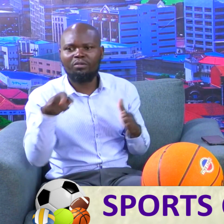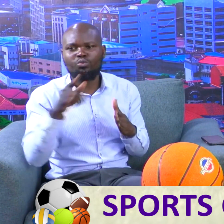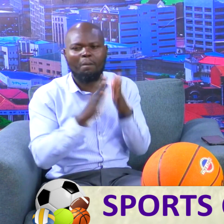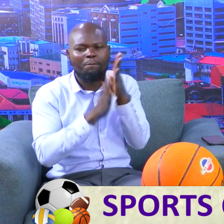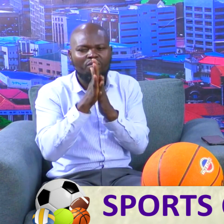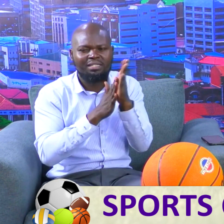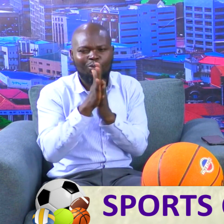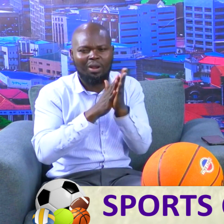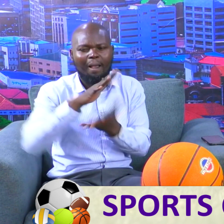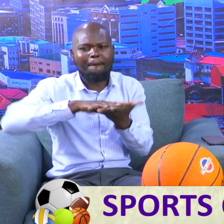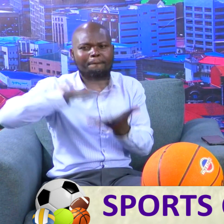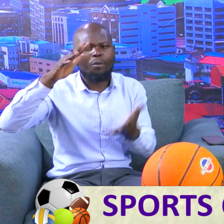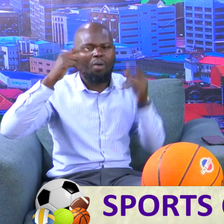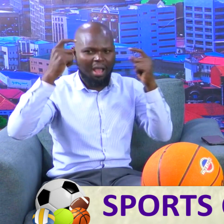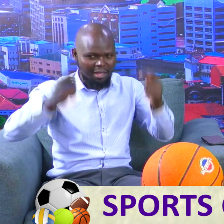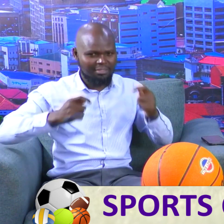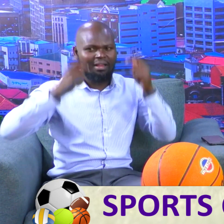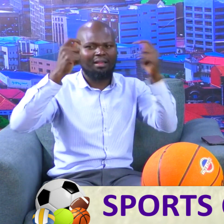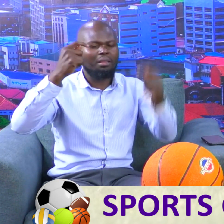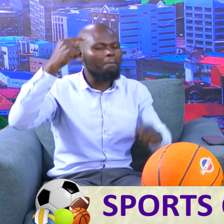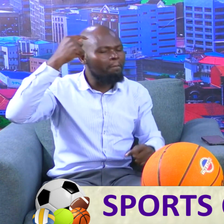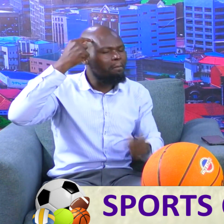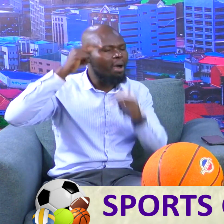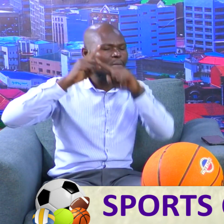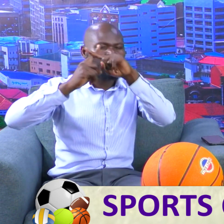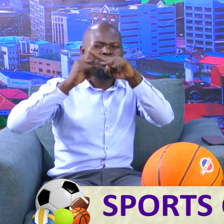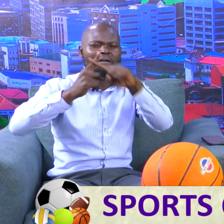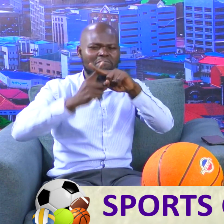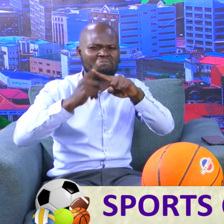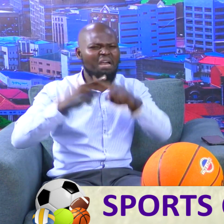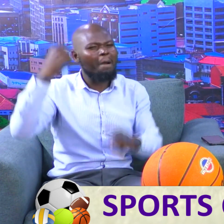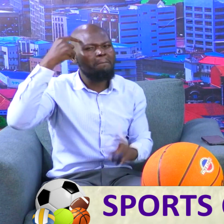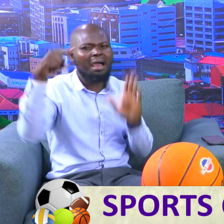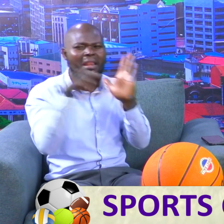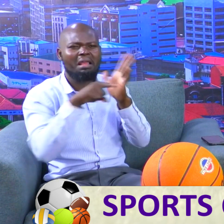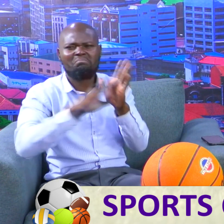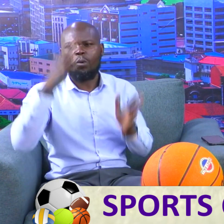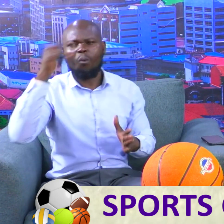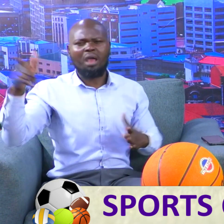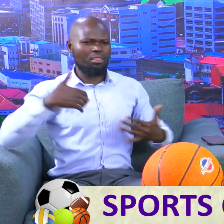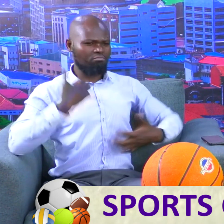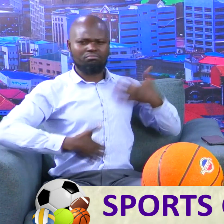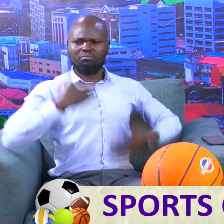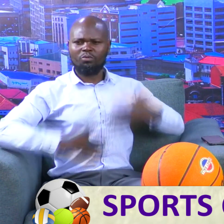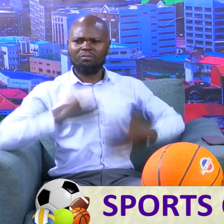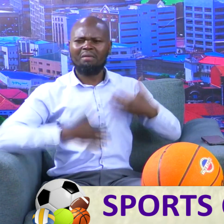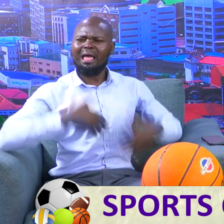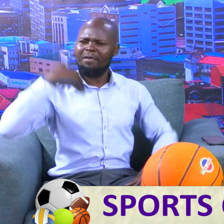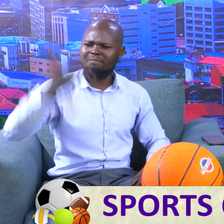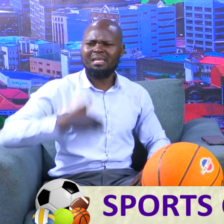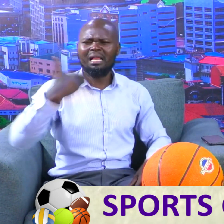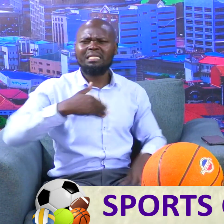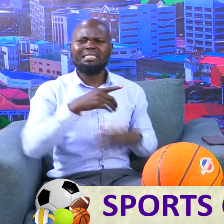thankful for how he has really opened people's eyes, and this has led to a positive